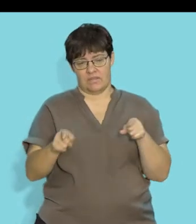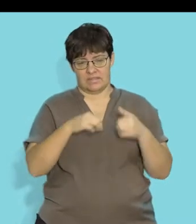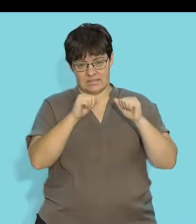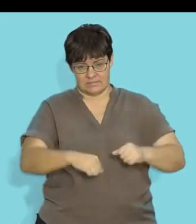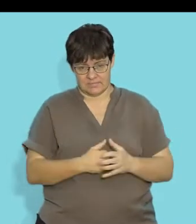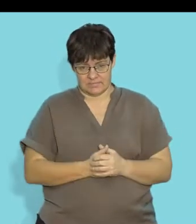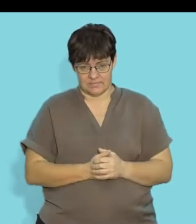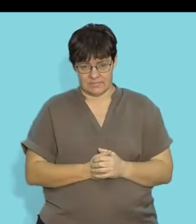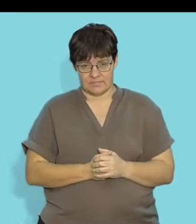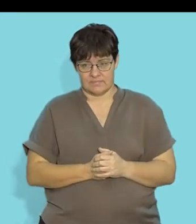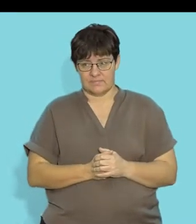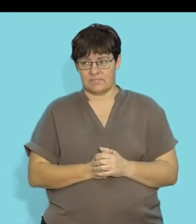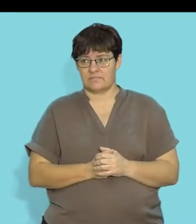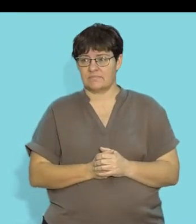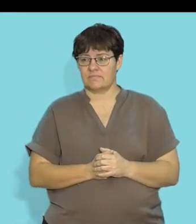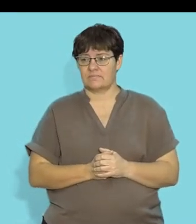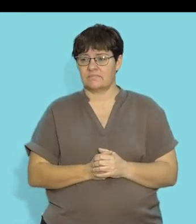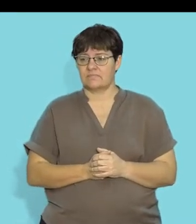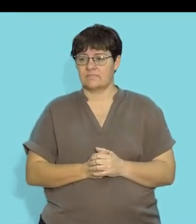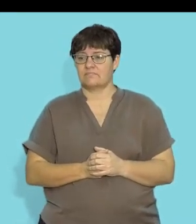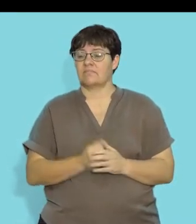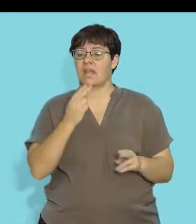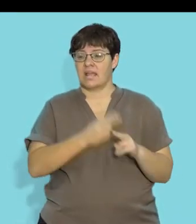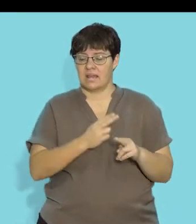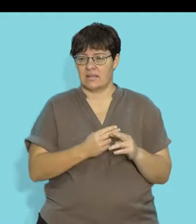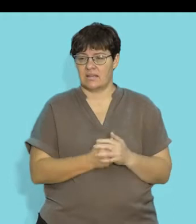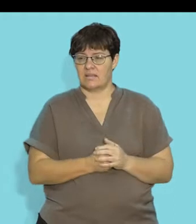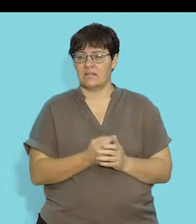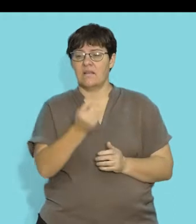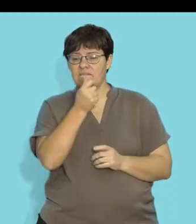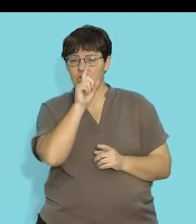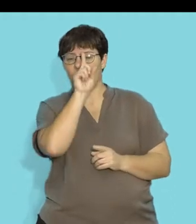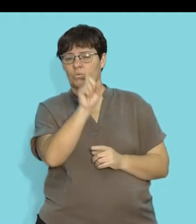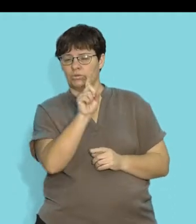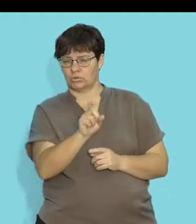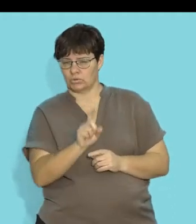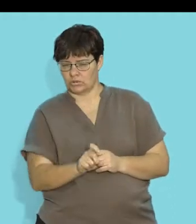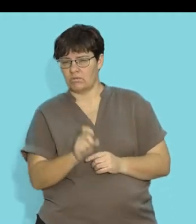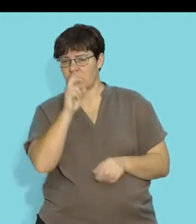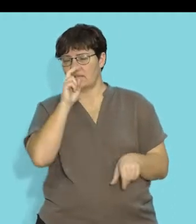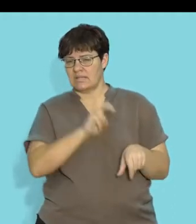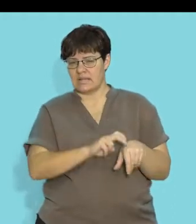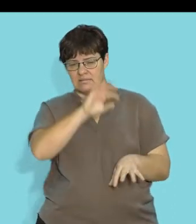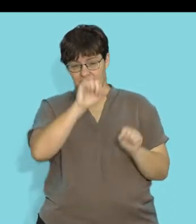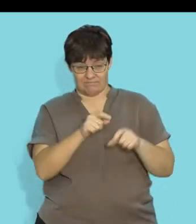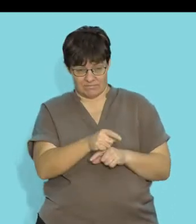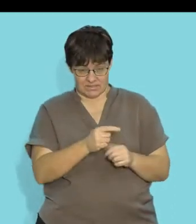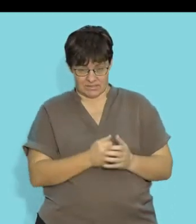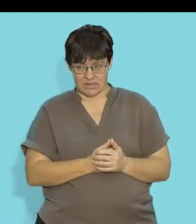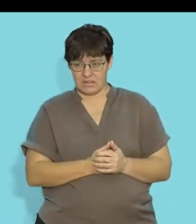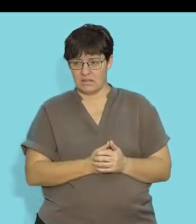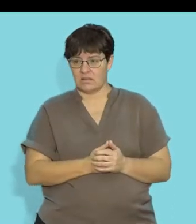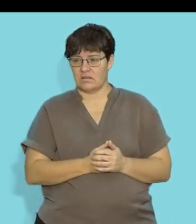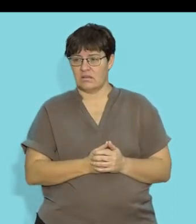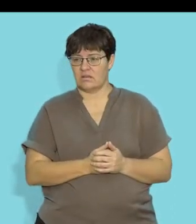systems. Okay, so again, a few questions that we'll try and wrap this section up with. So which